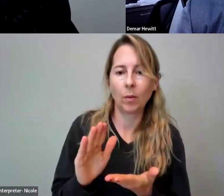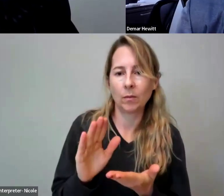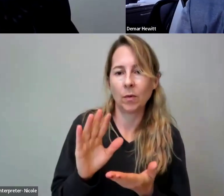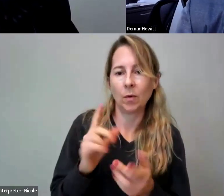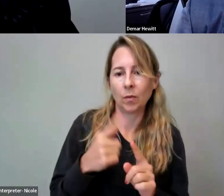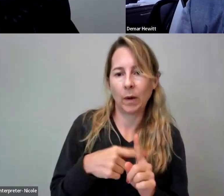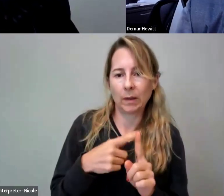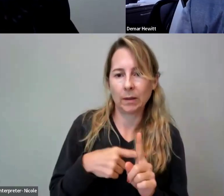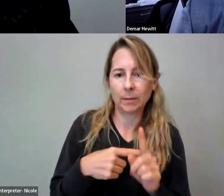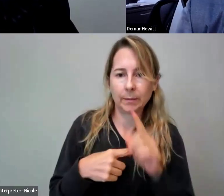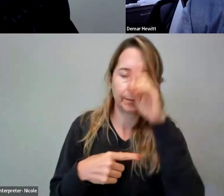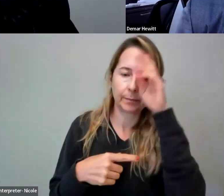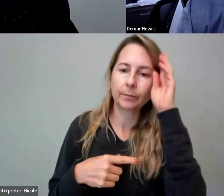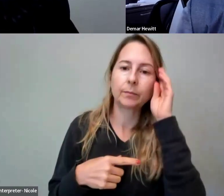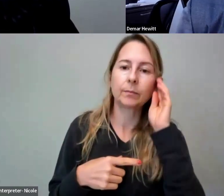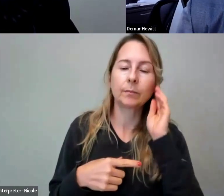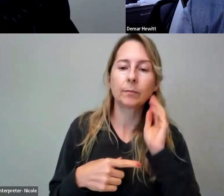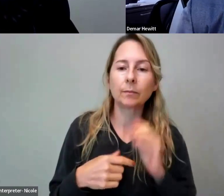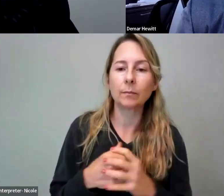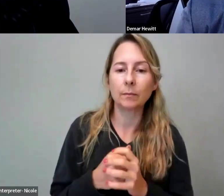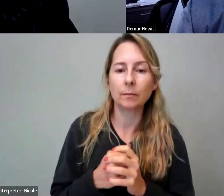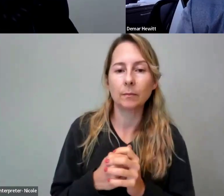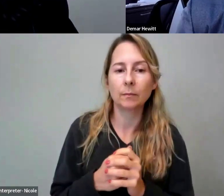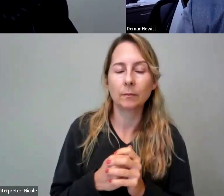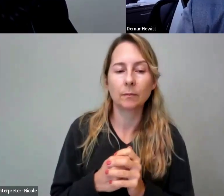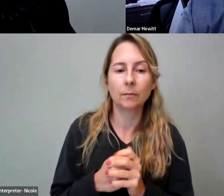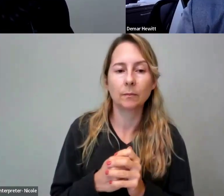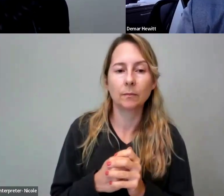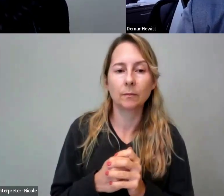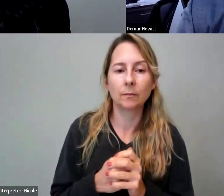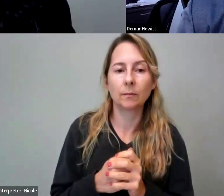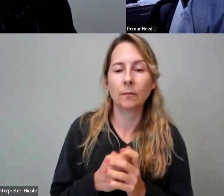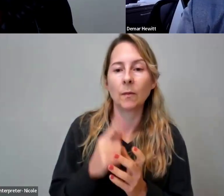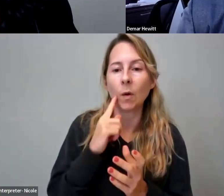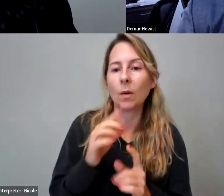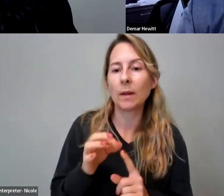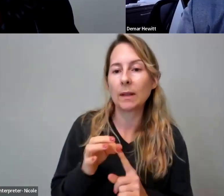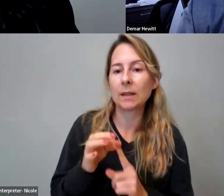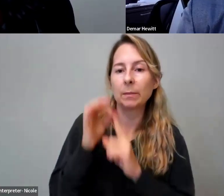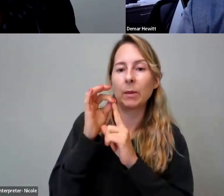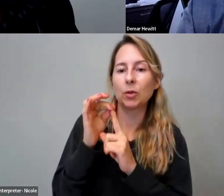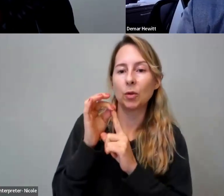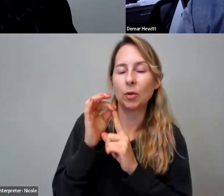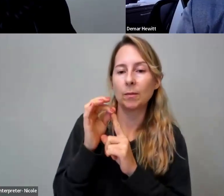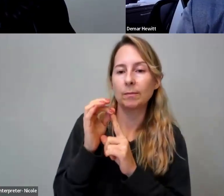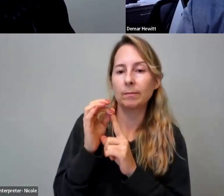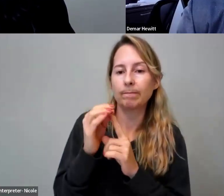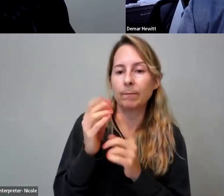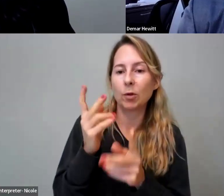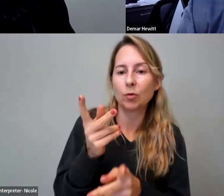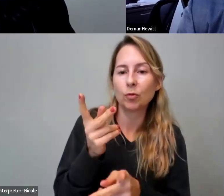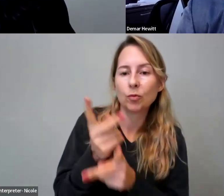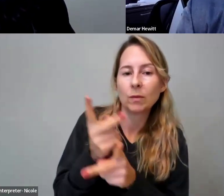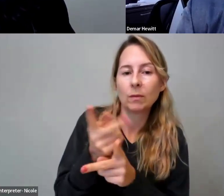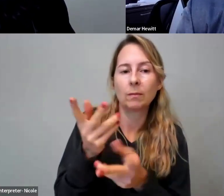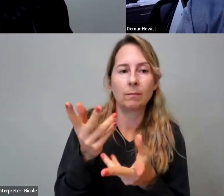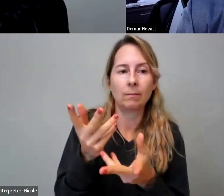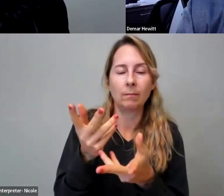And there is not a right to special treatment because of your